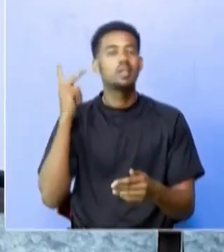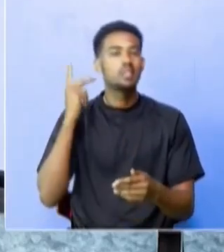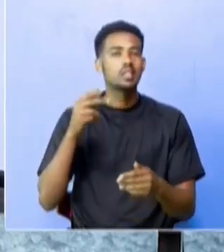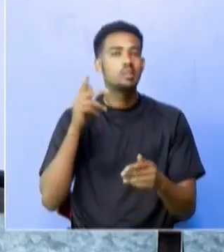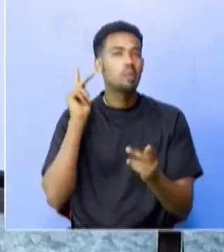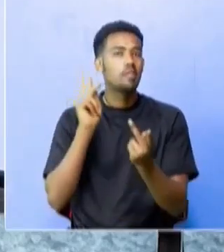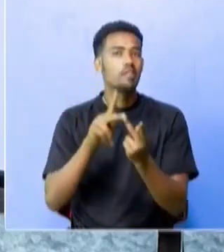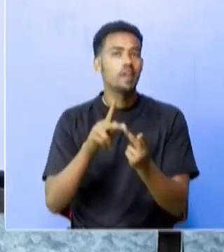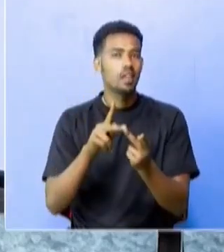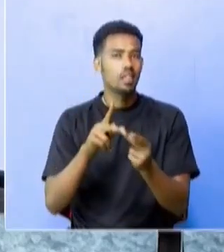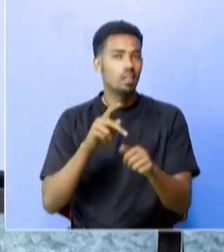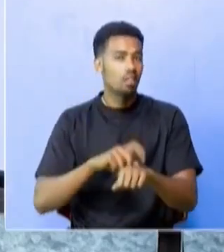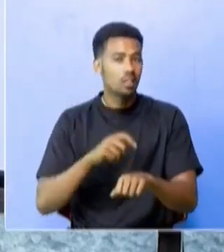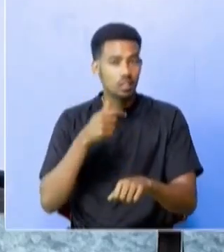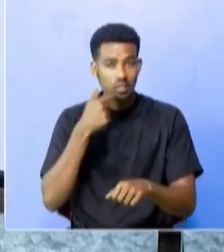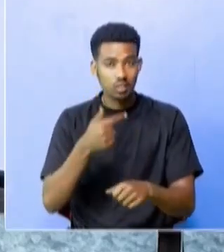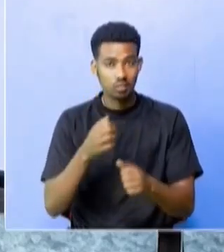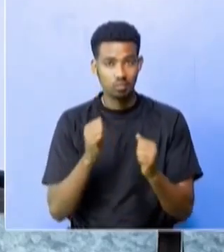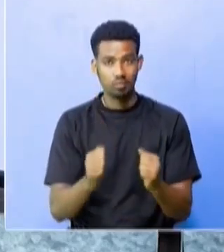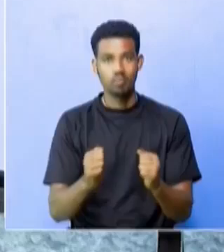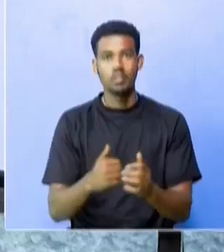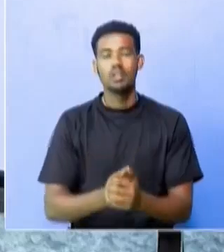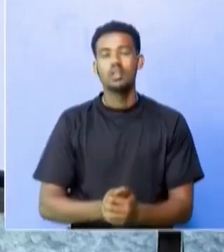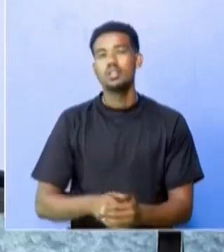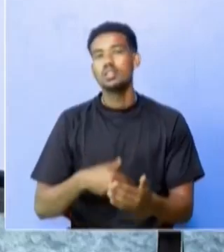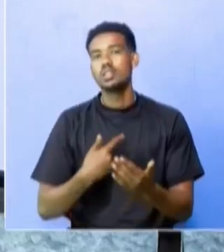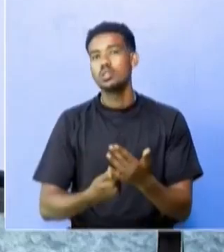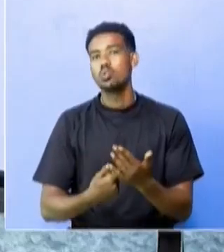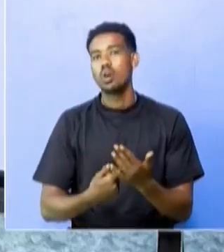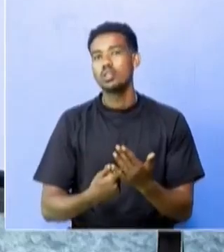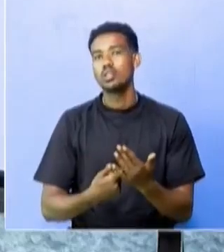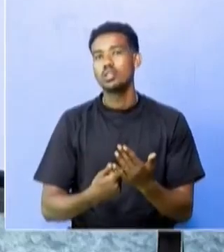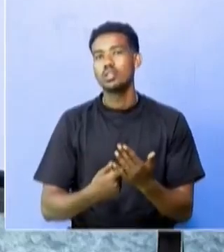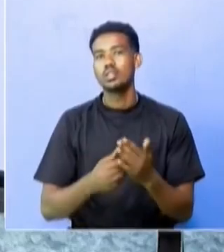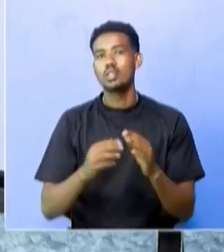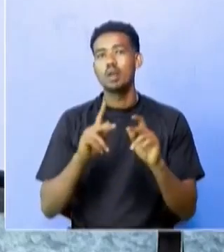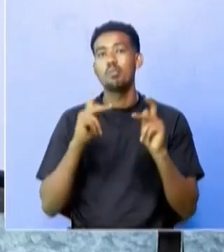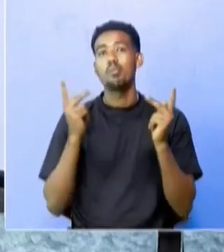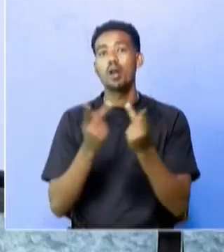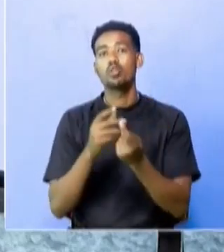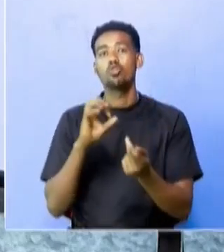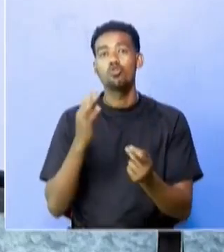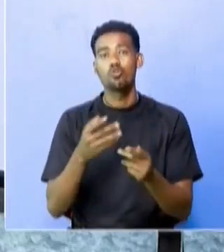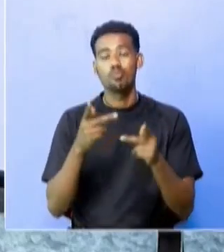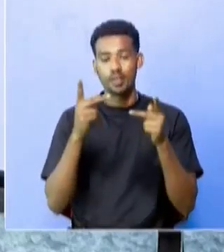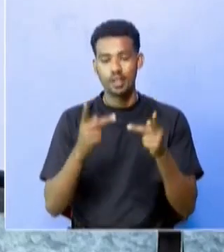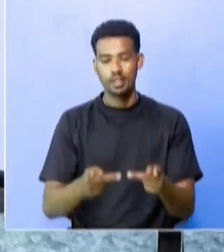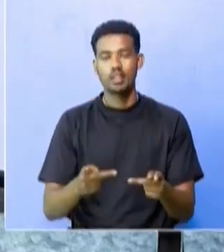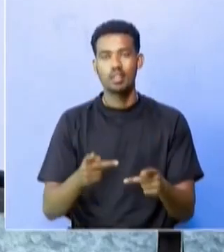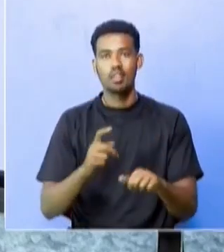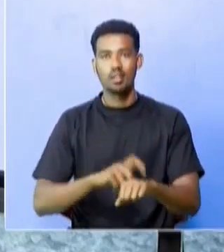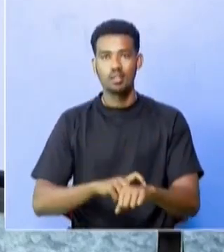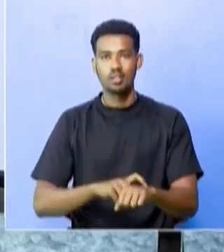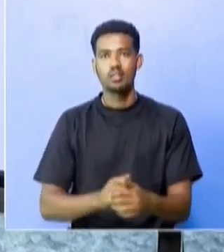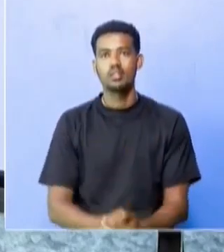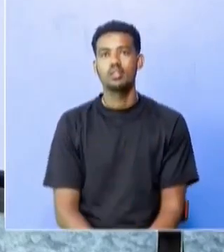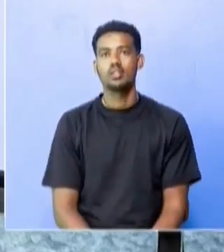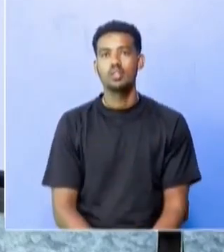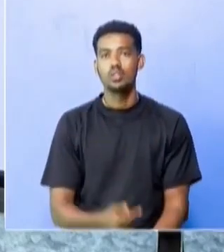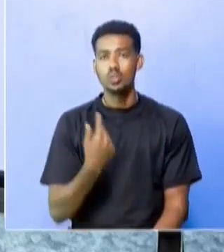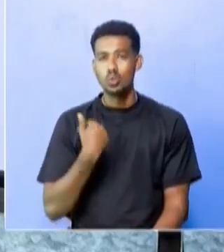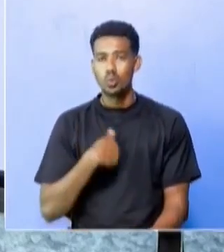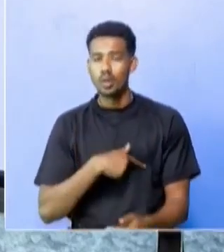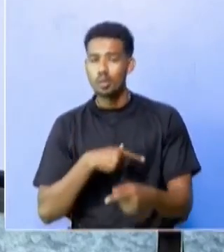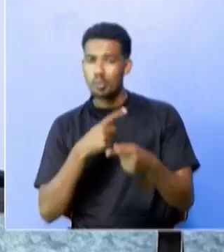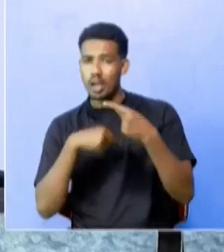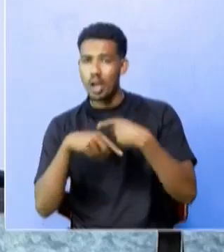it's going to be another one. So this one is a part of present tense. When we come to present tense,